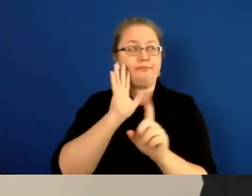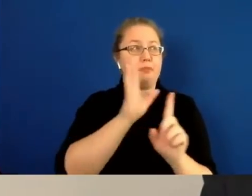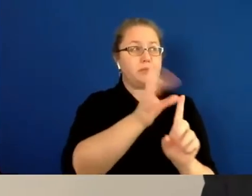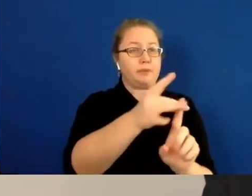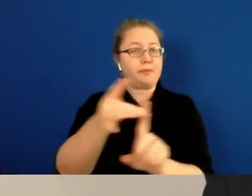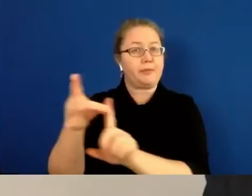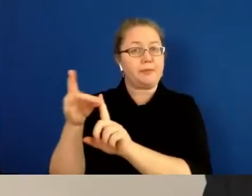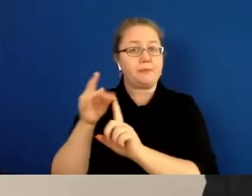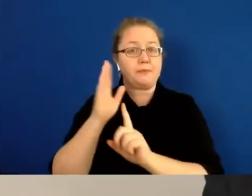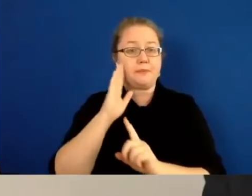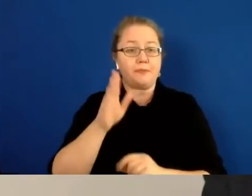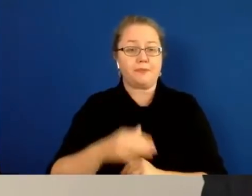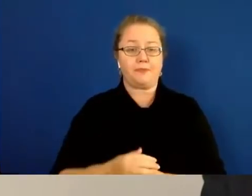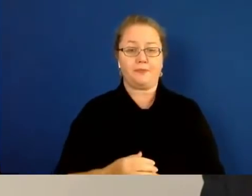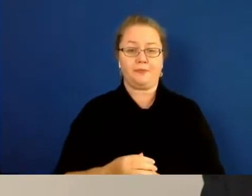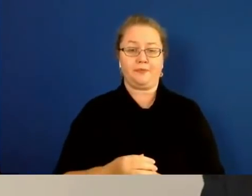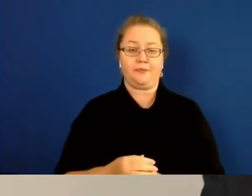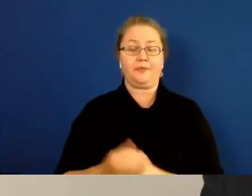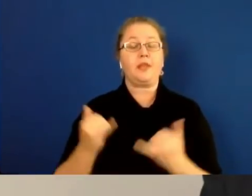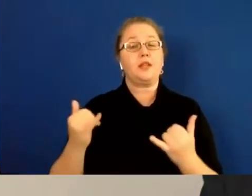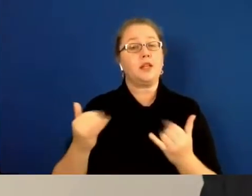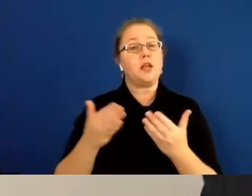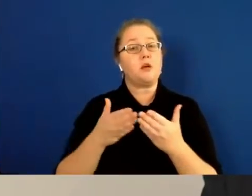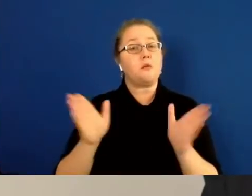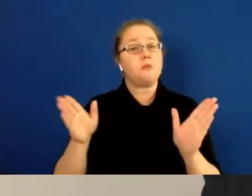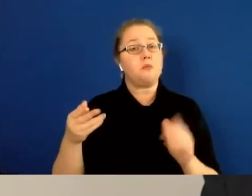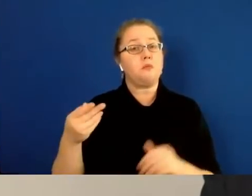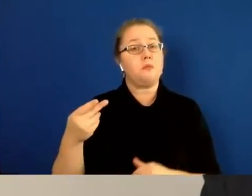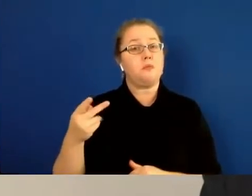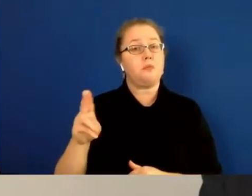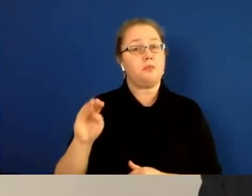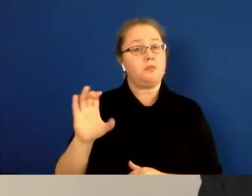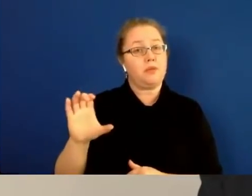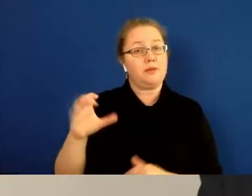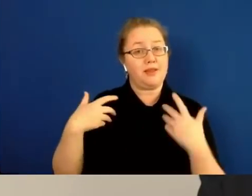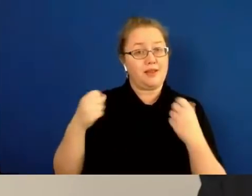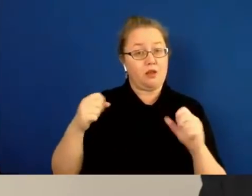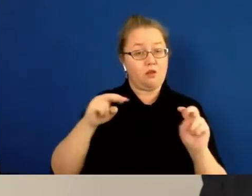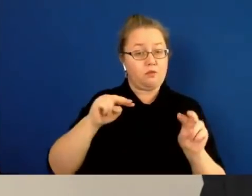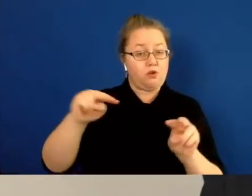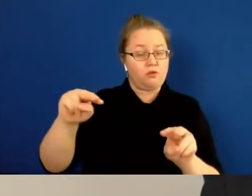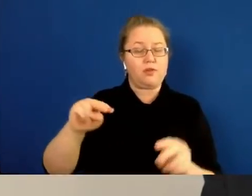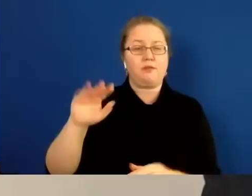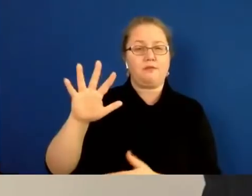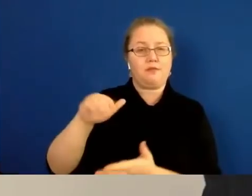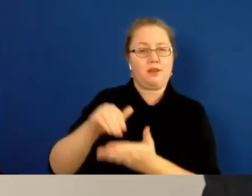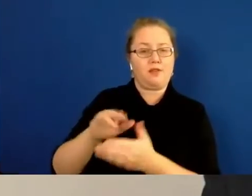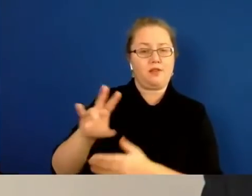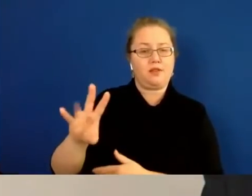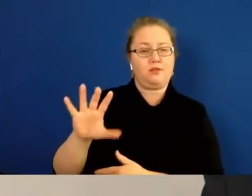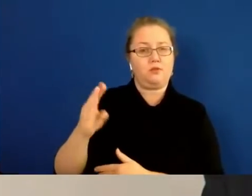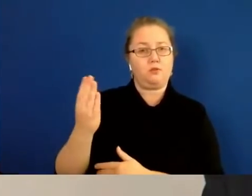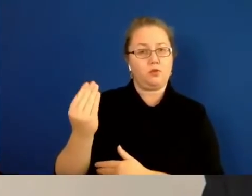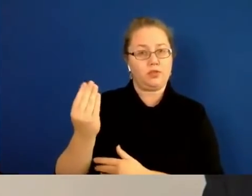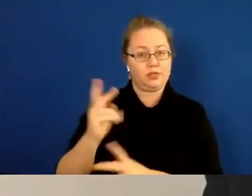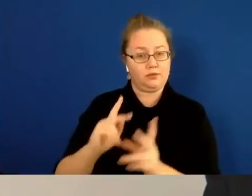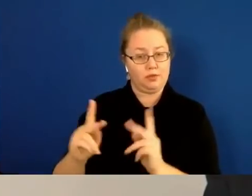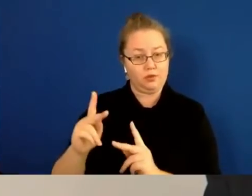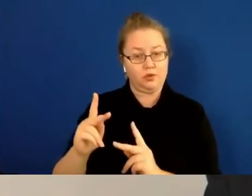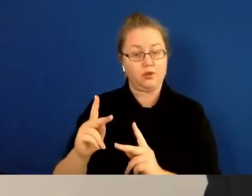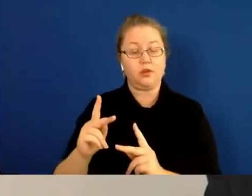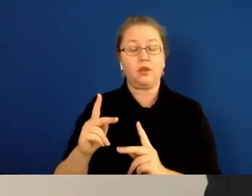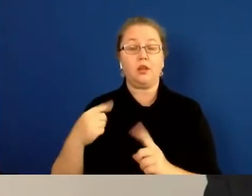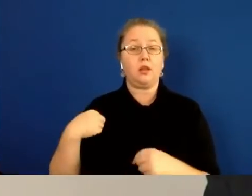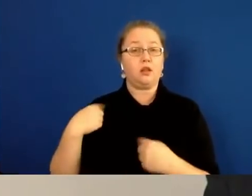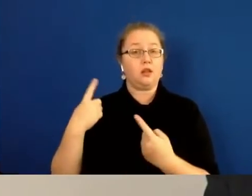and the care teams and the community mourn her as we do as well. It reminds us that this